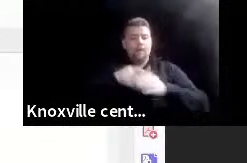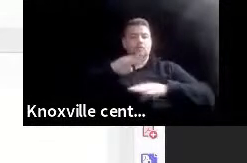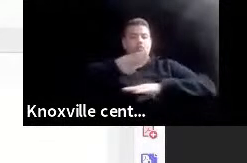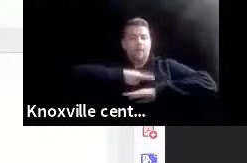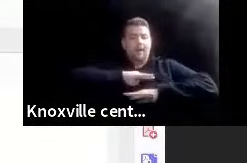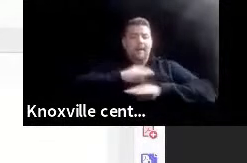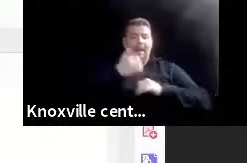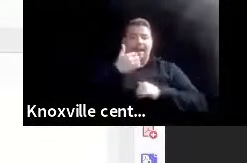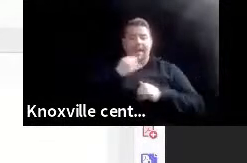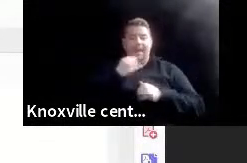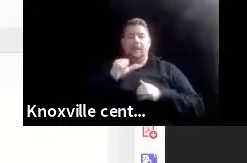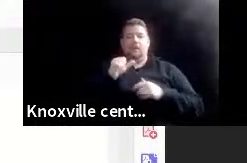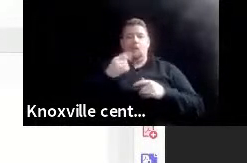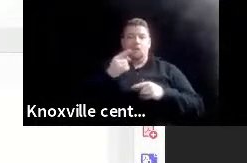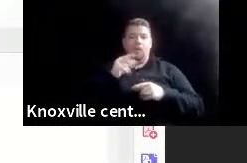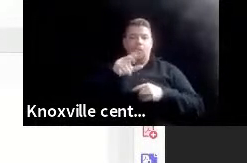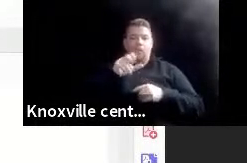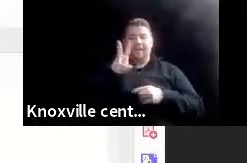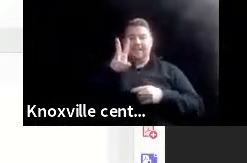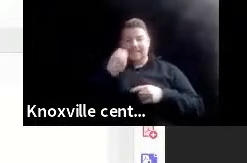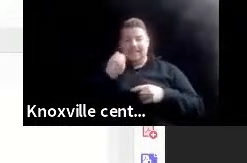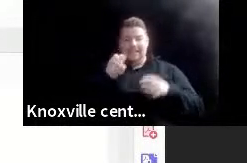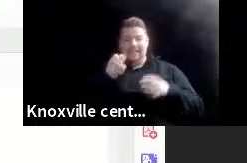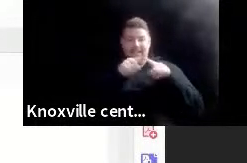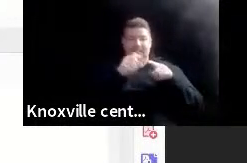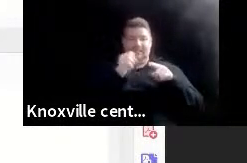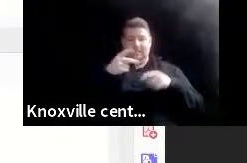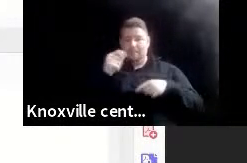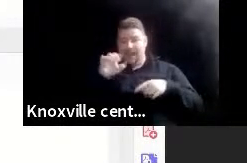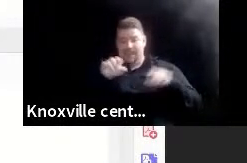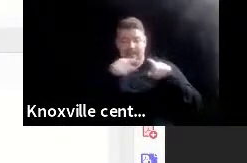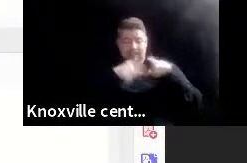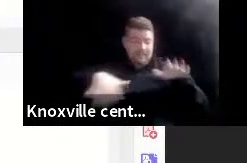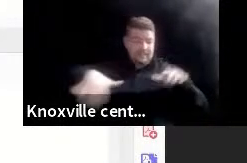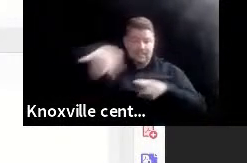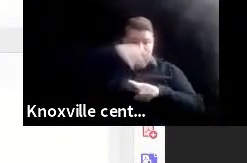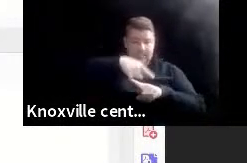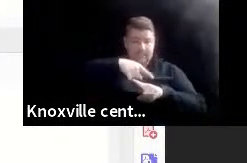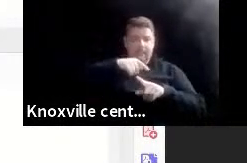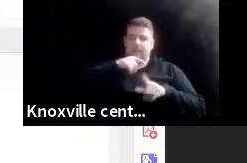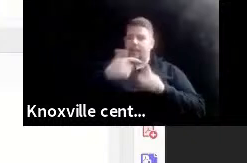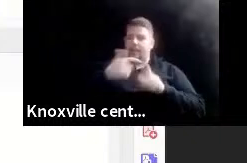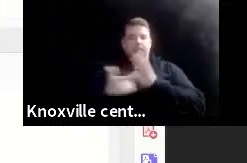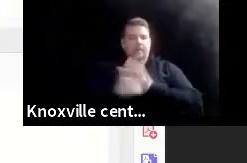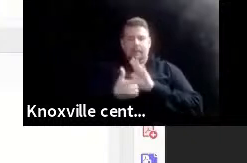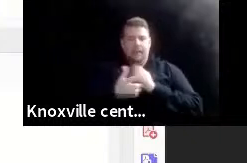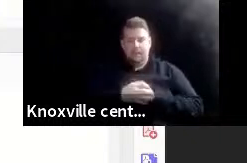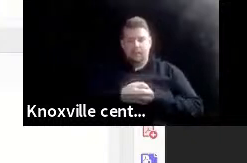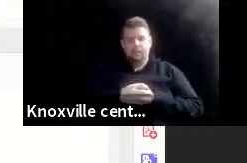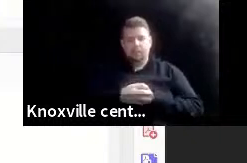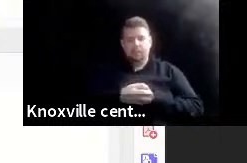any one 360 square foot space, that would not be a violation.